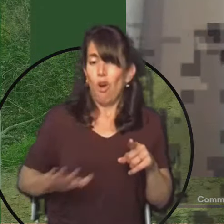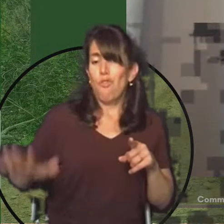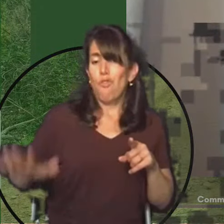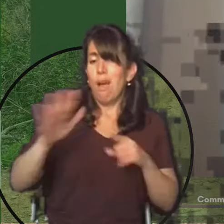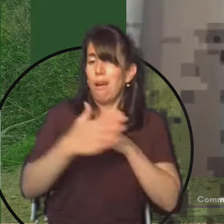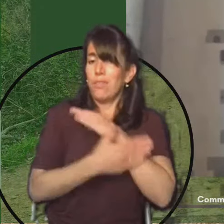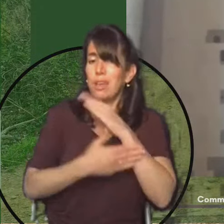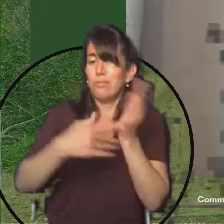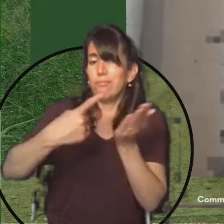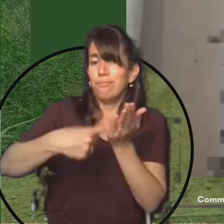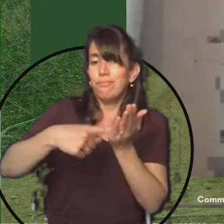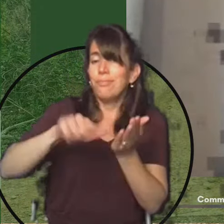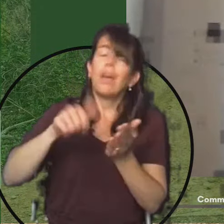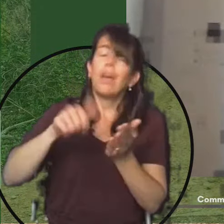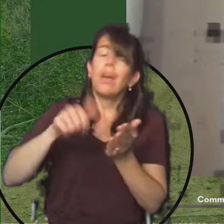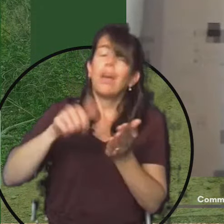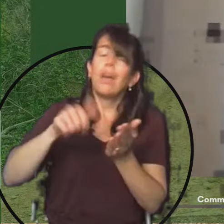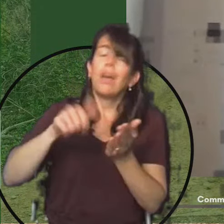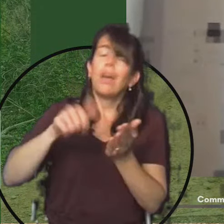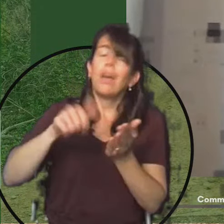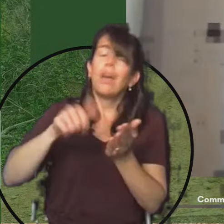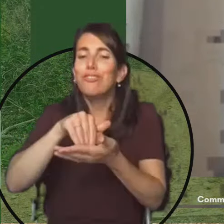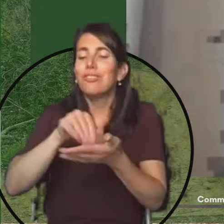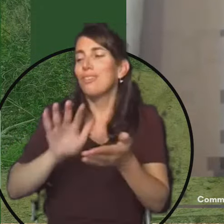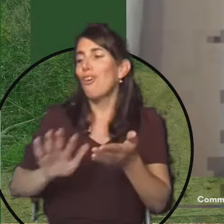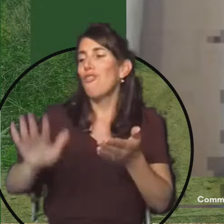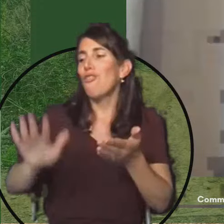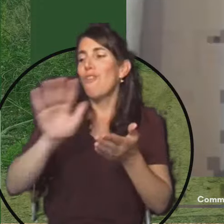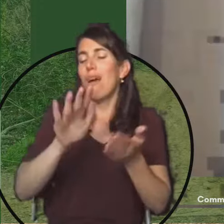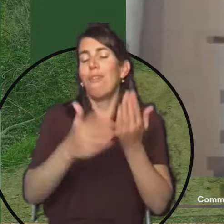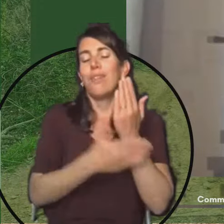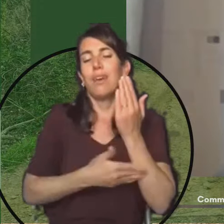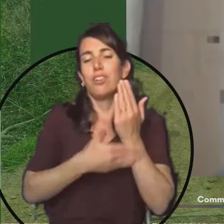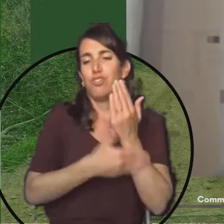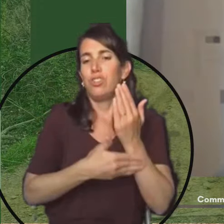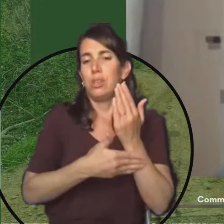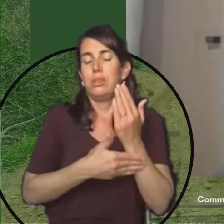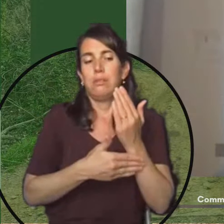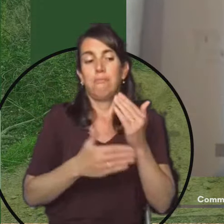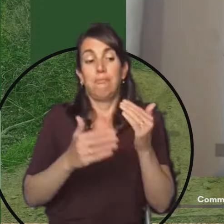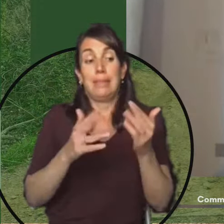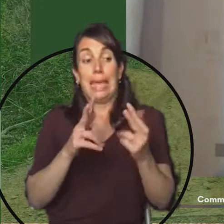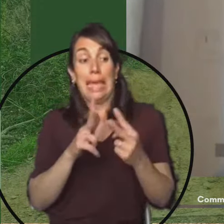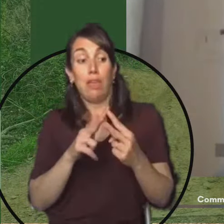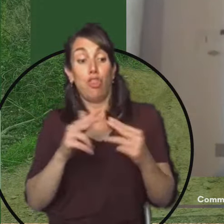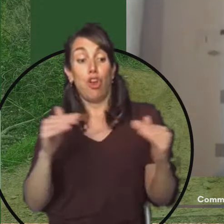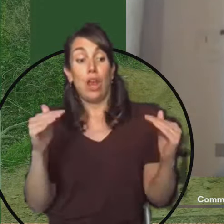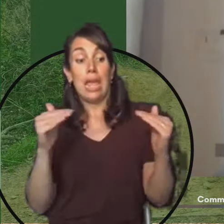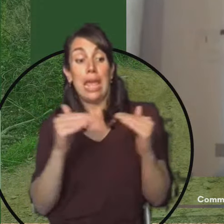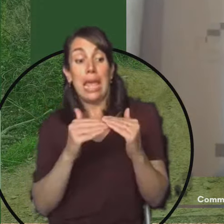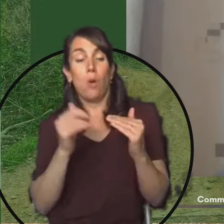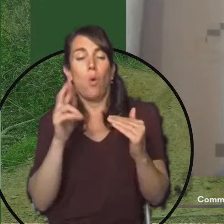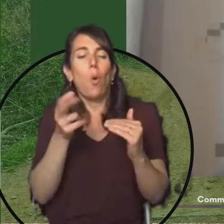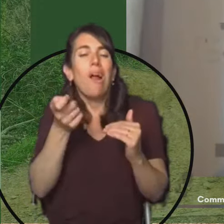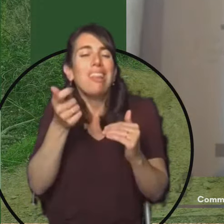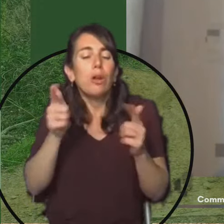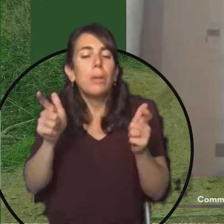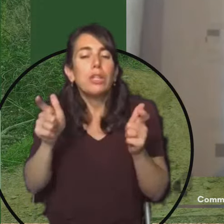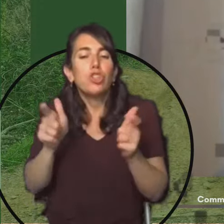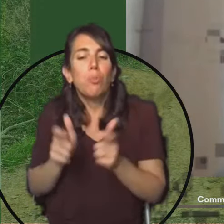are attempting to be built across this country that are either equal or slightly smaller than Cop City. But basically